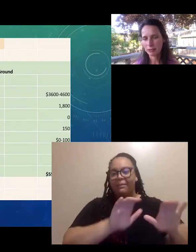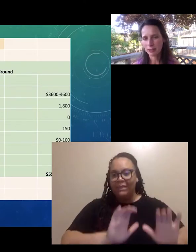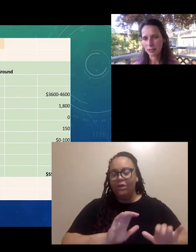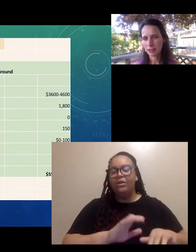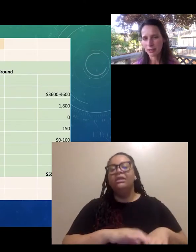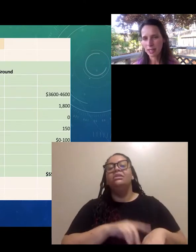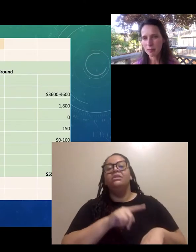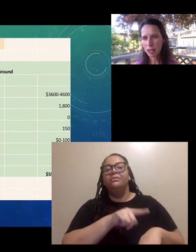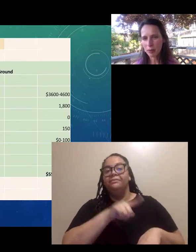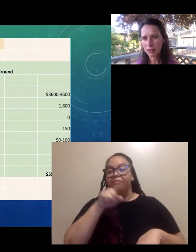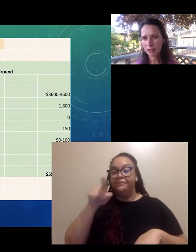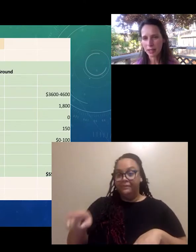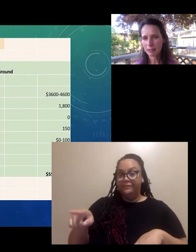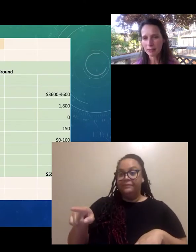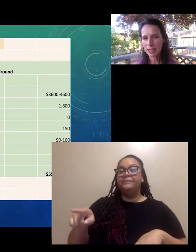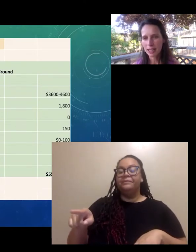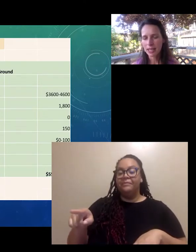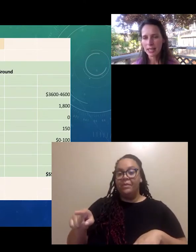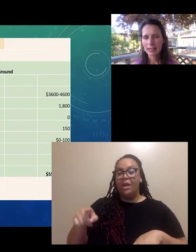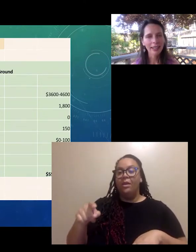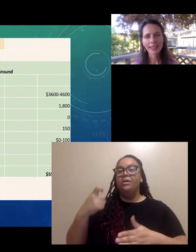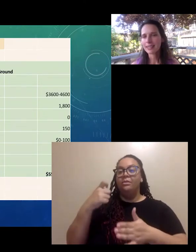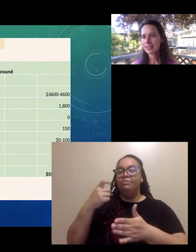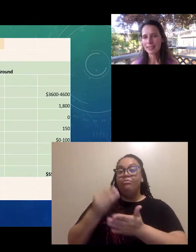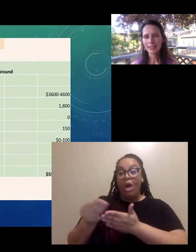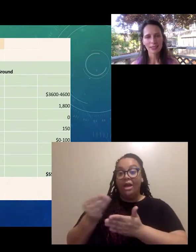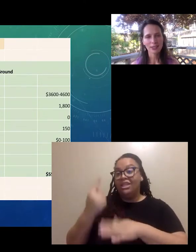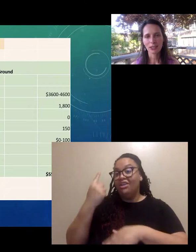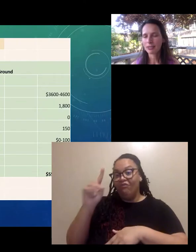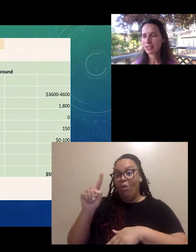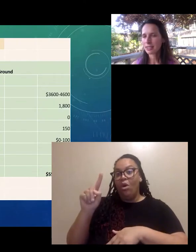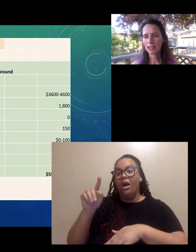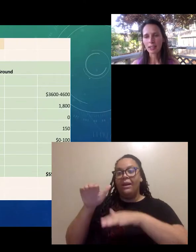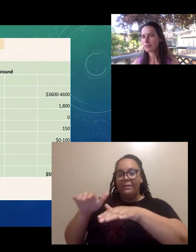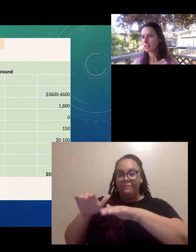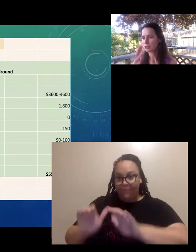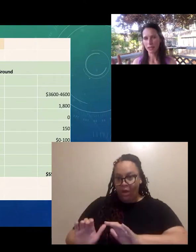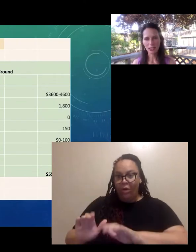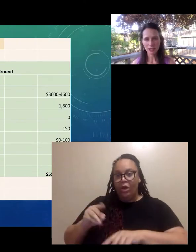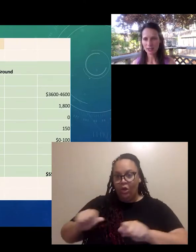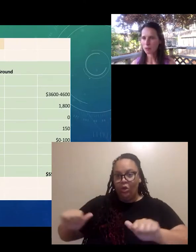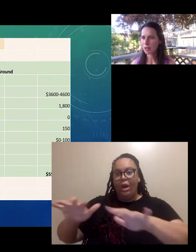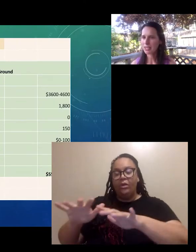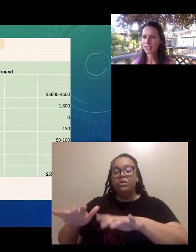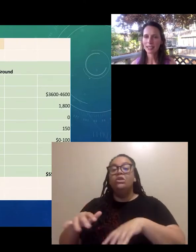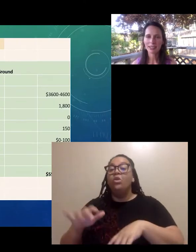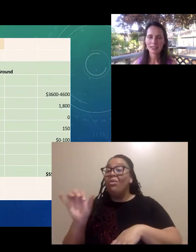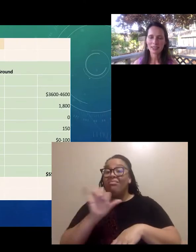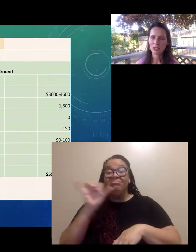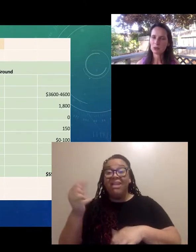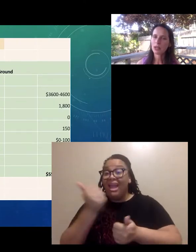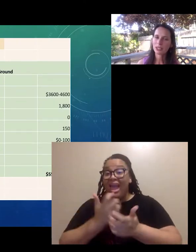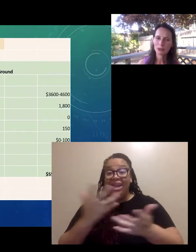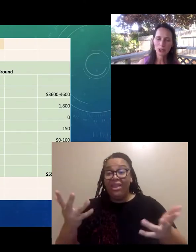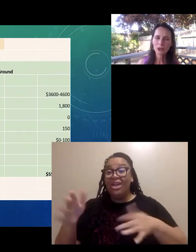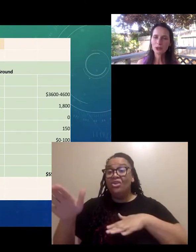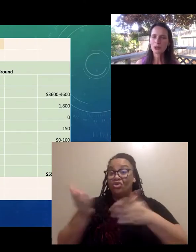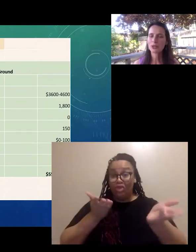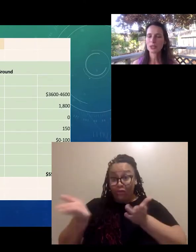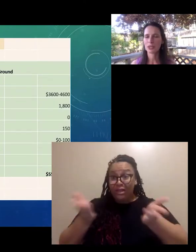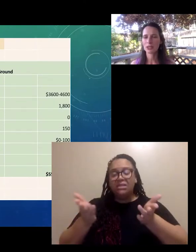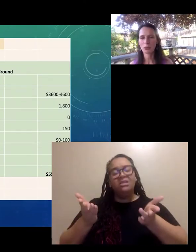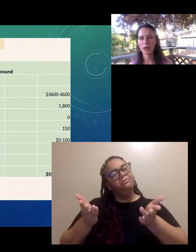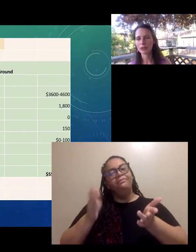pricing for our burial ground. And like anything that's a service, all of this ranges depending on, you know, what you